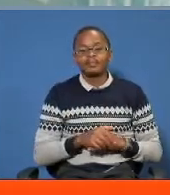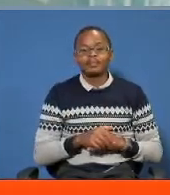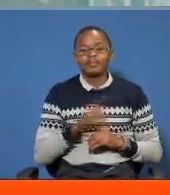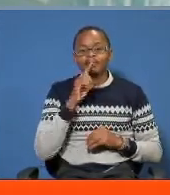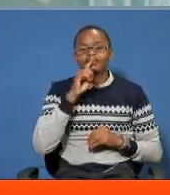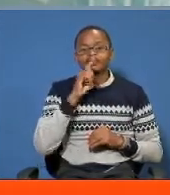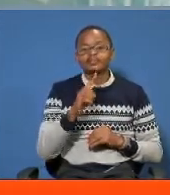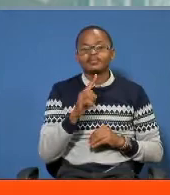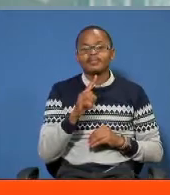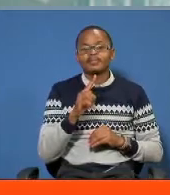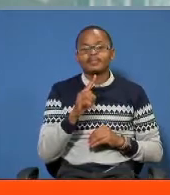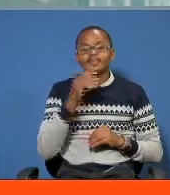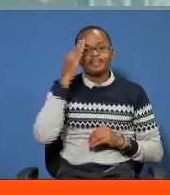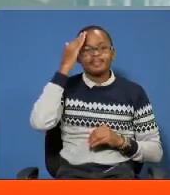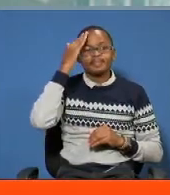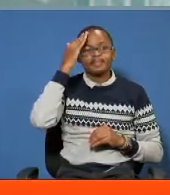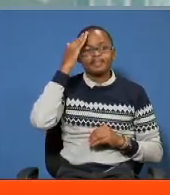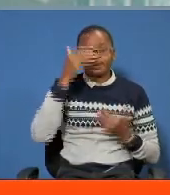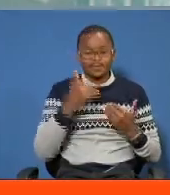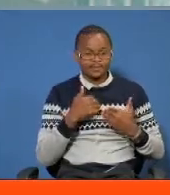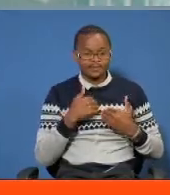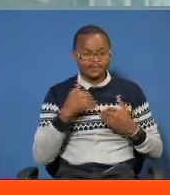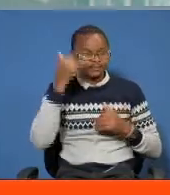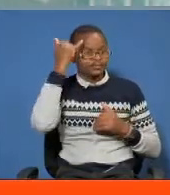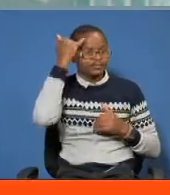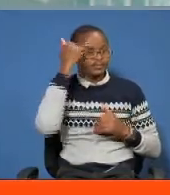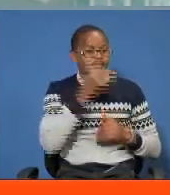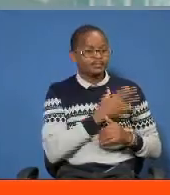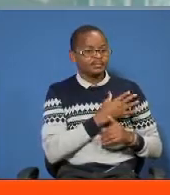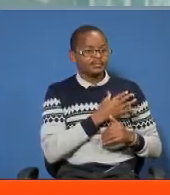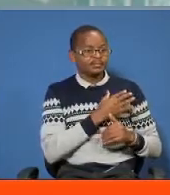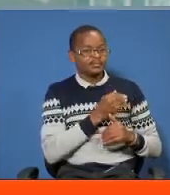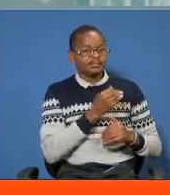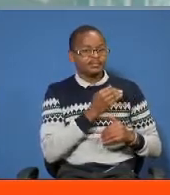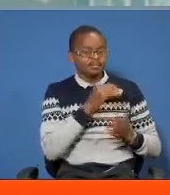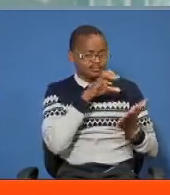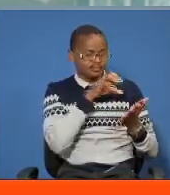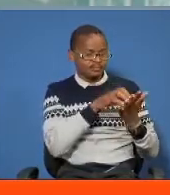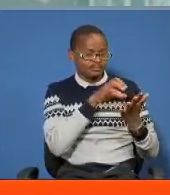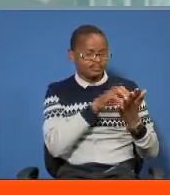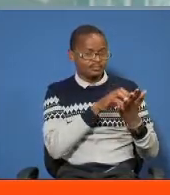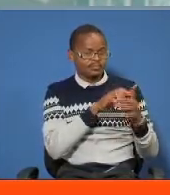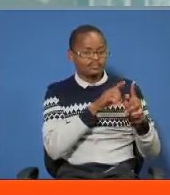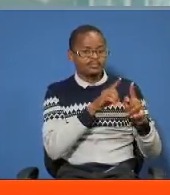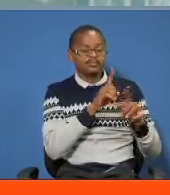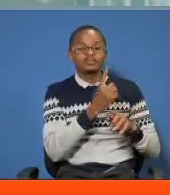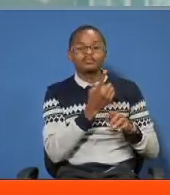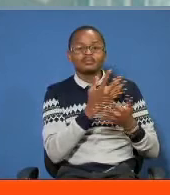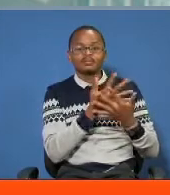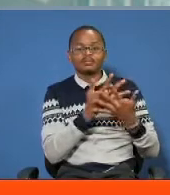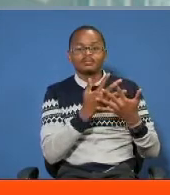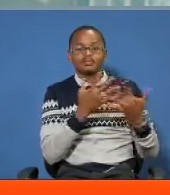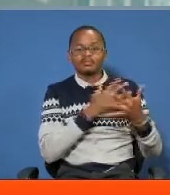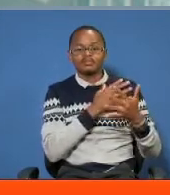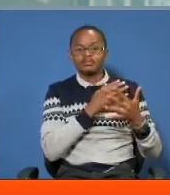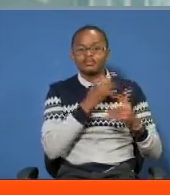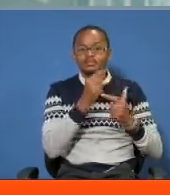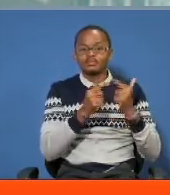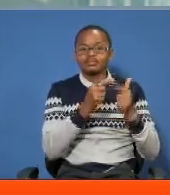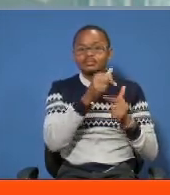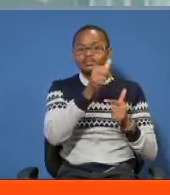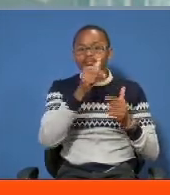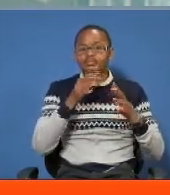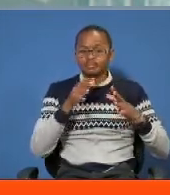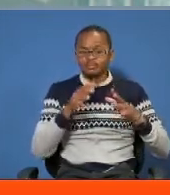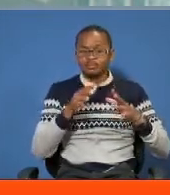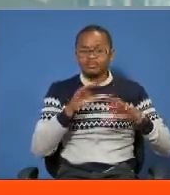forth. So, having ideas and concepts and so on and so forth is one thing. And